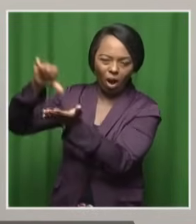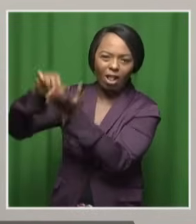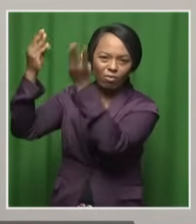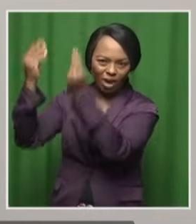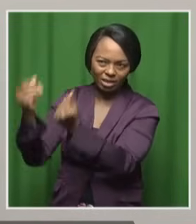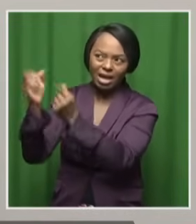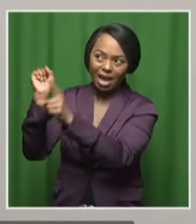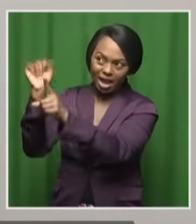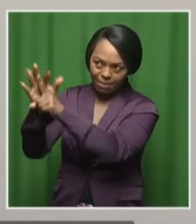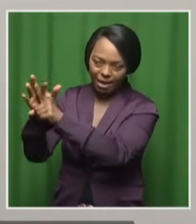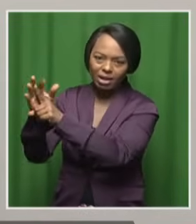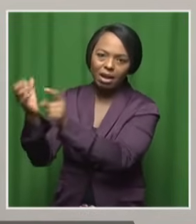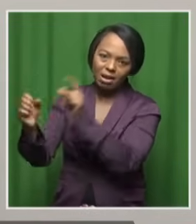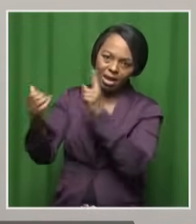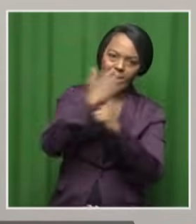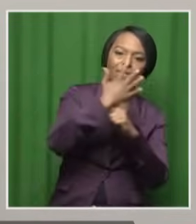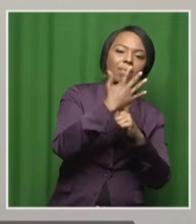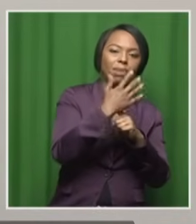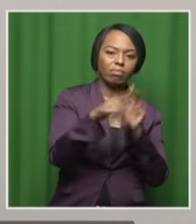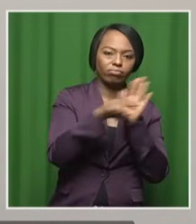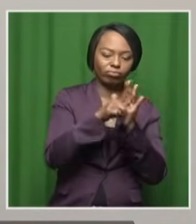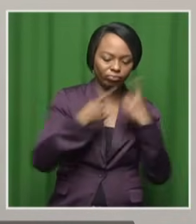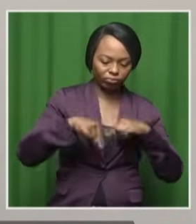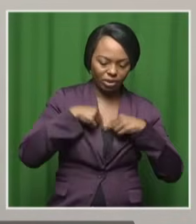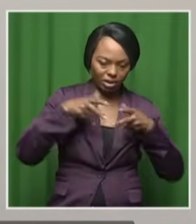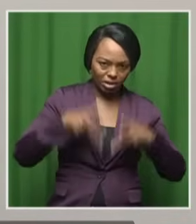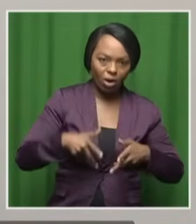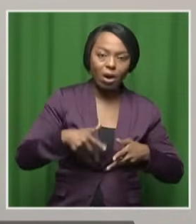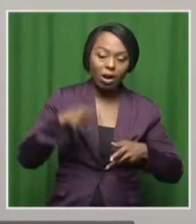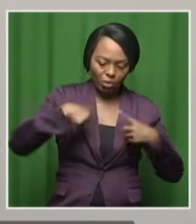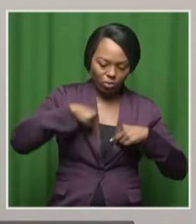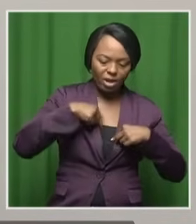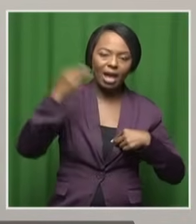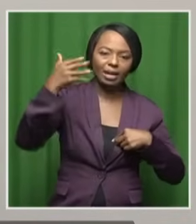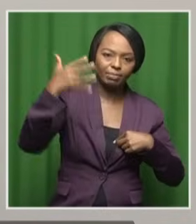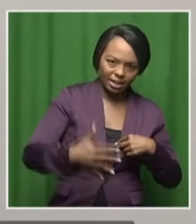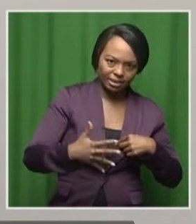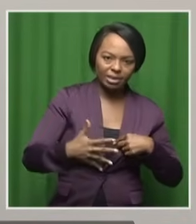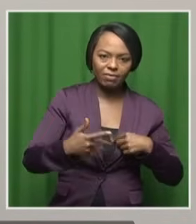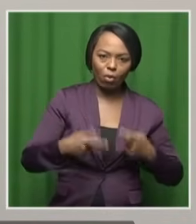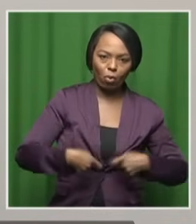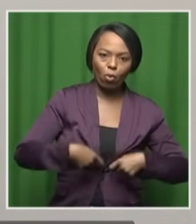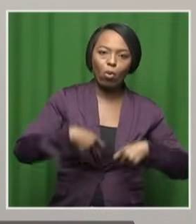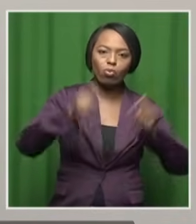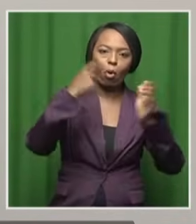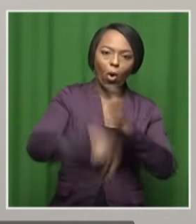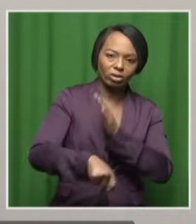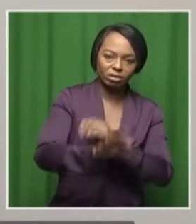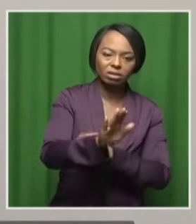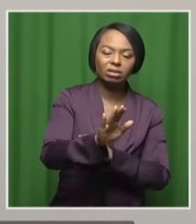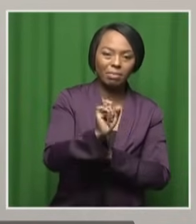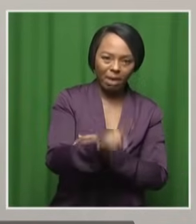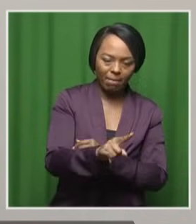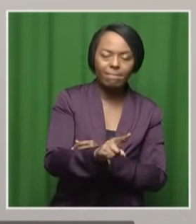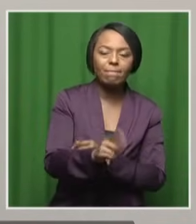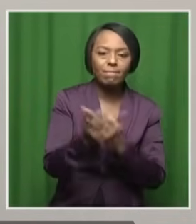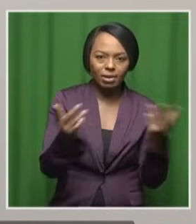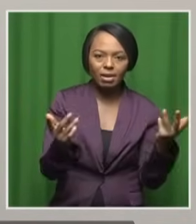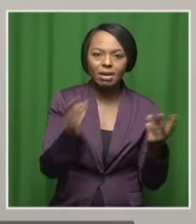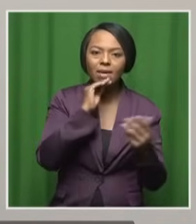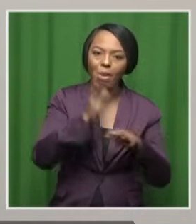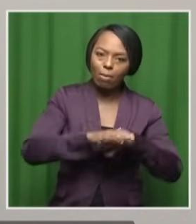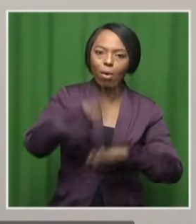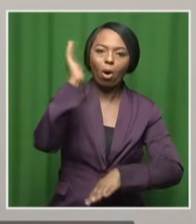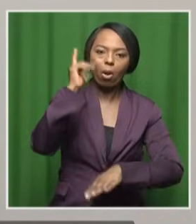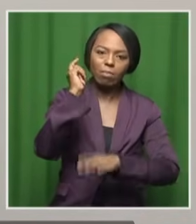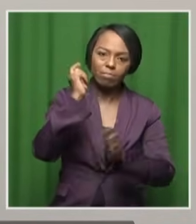result, it's becoming more expensive for us with our weak currency to purchase product, which means that we have to pay more for it. And that's being